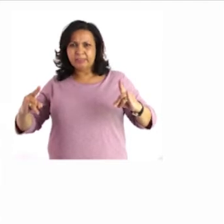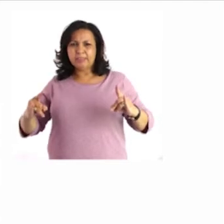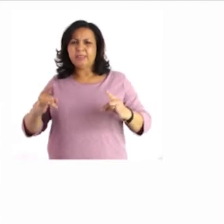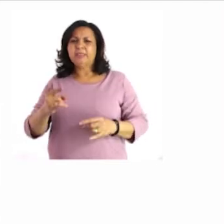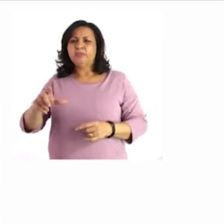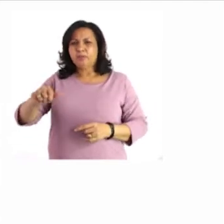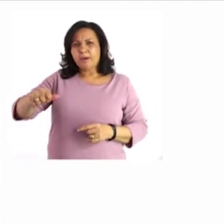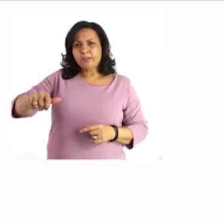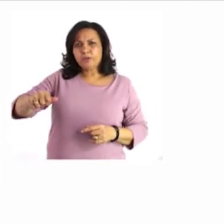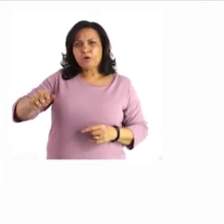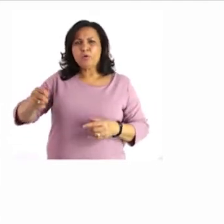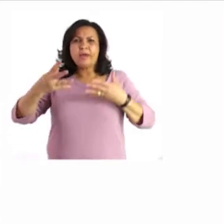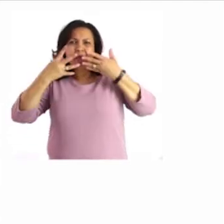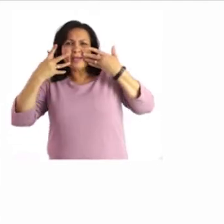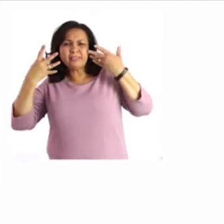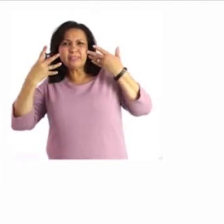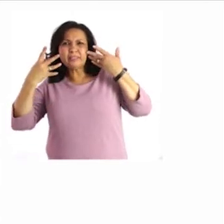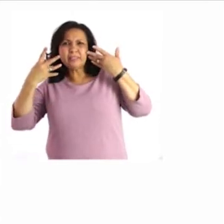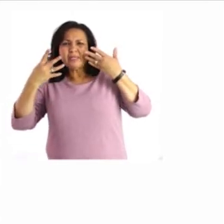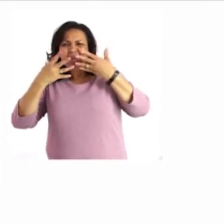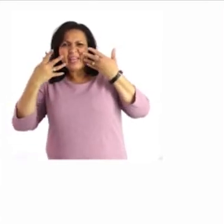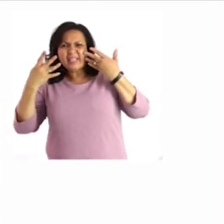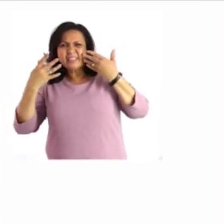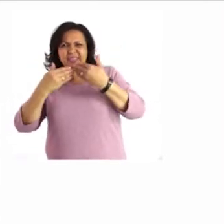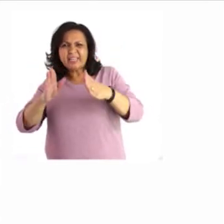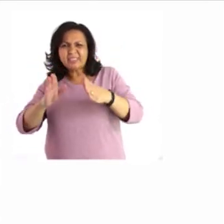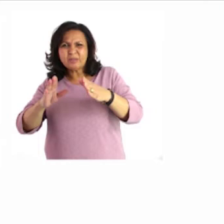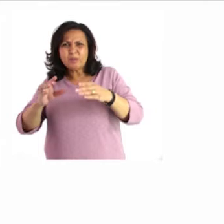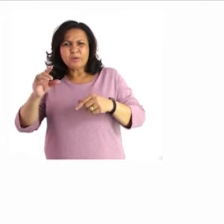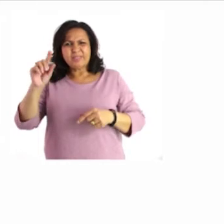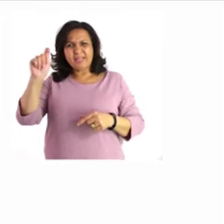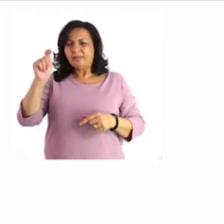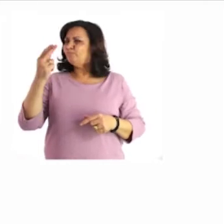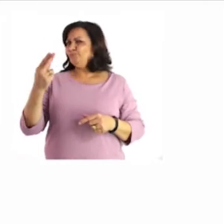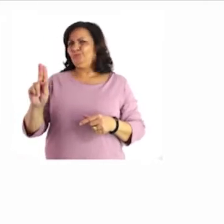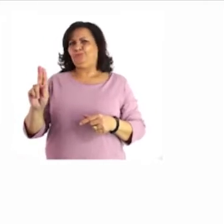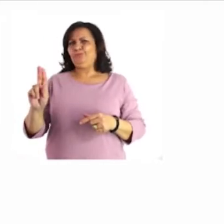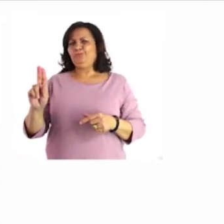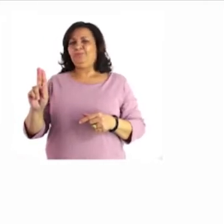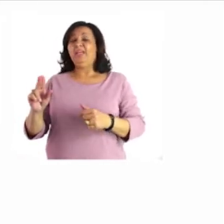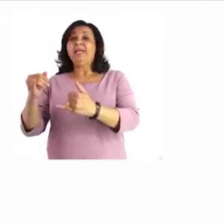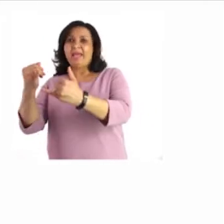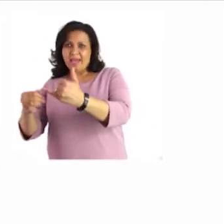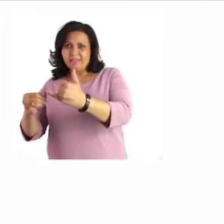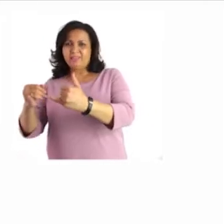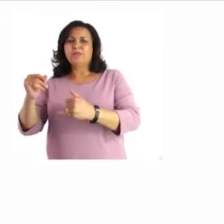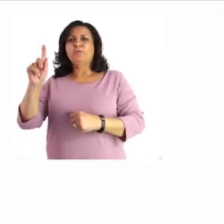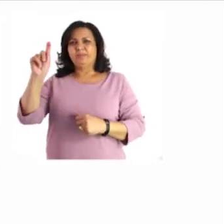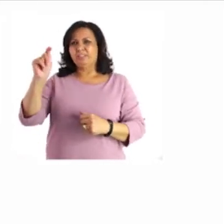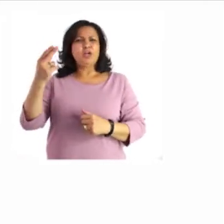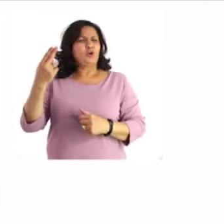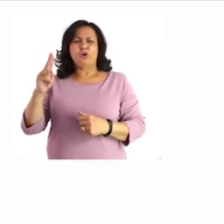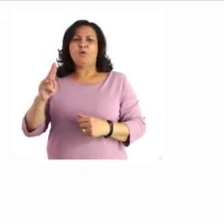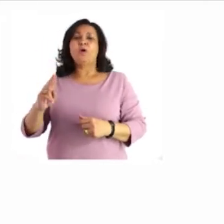cat. No, cat doesn't start with the letter T. It ends with the letter T, but